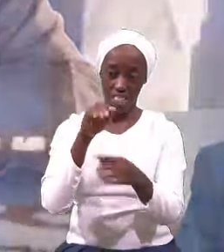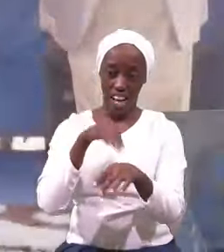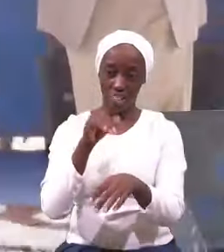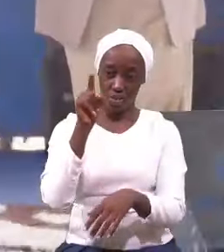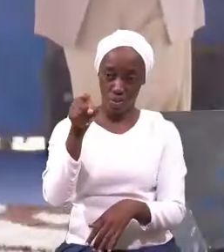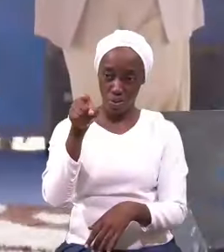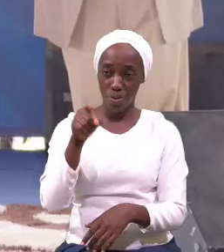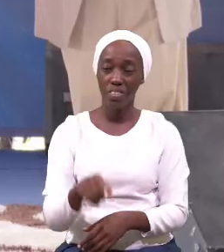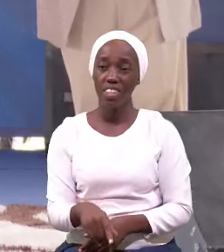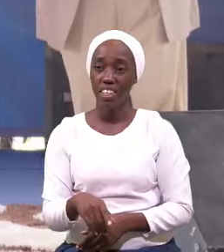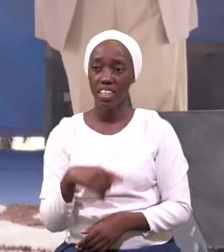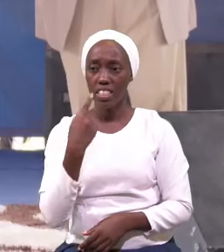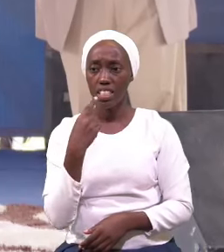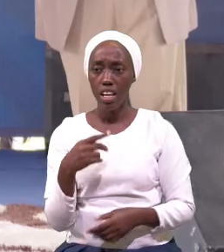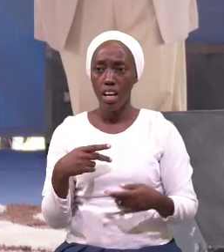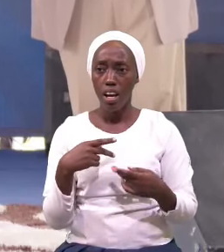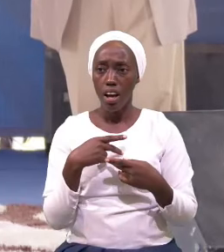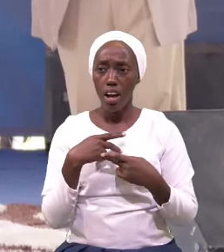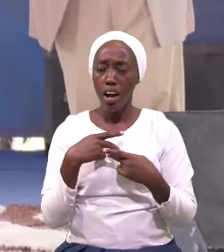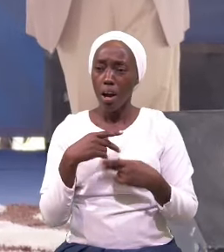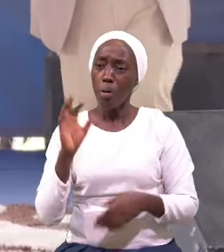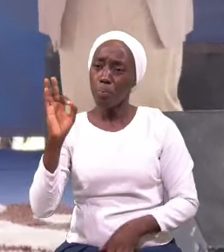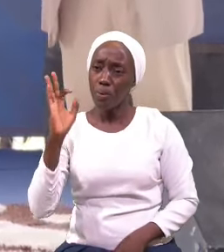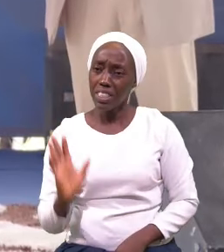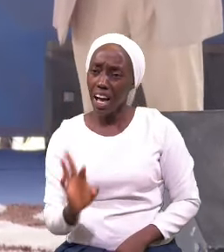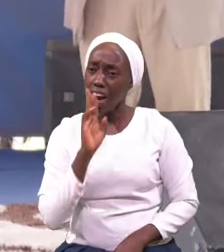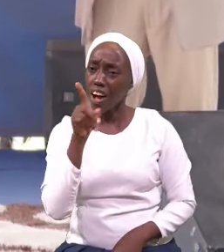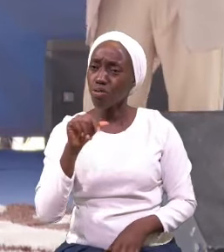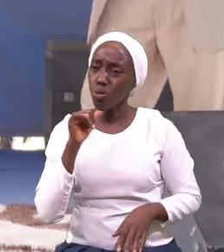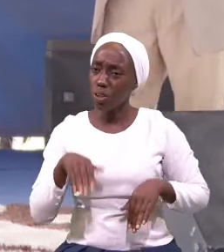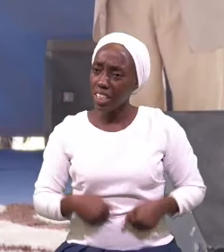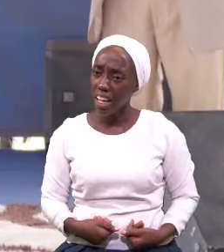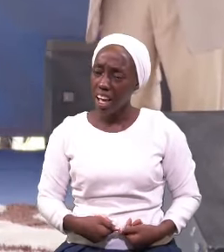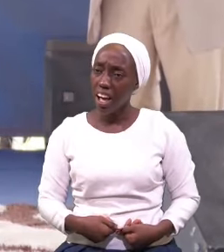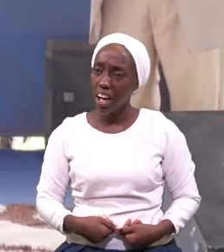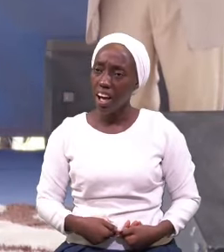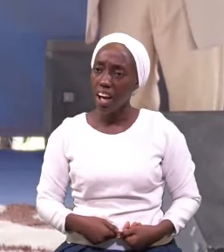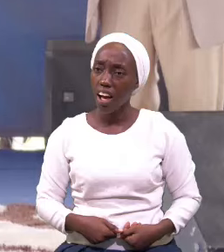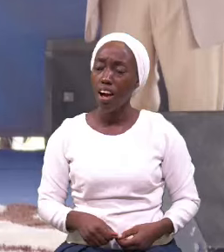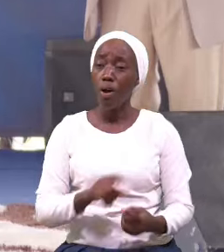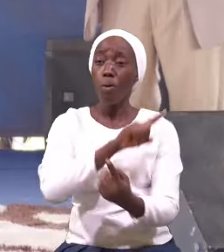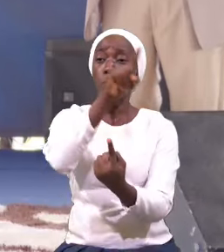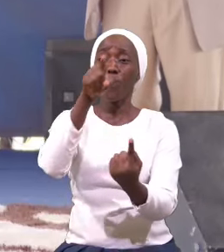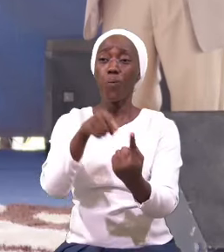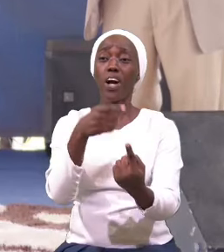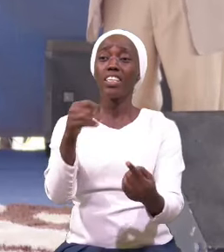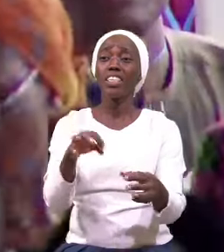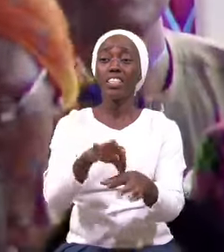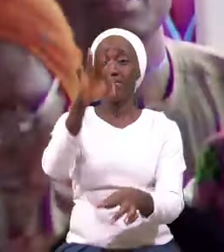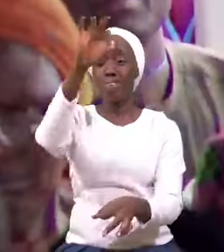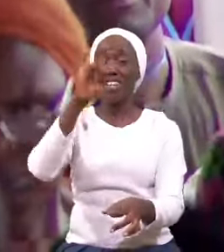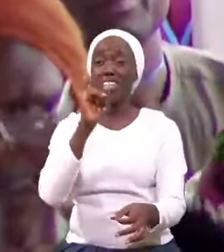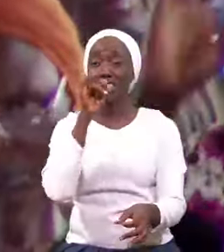They say, Pastor, are you not tired? I say, when the spirit is moving, I never get